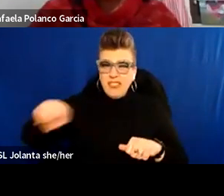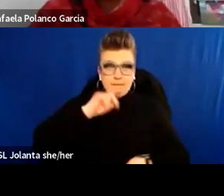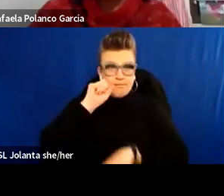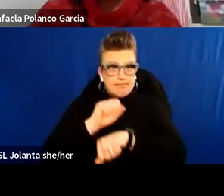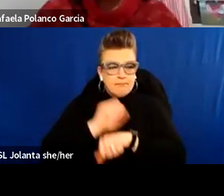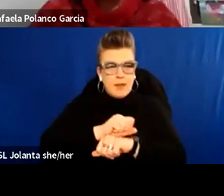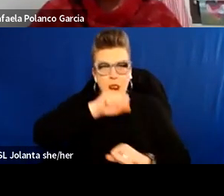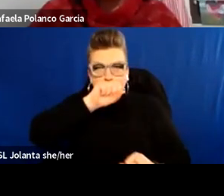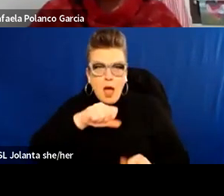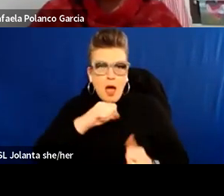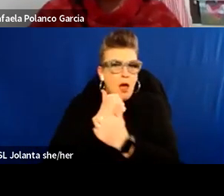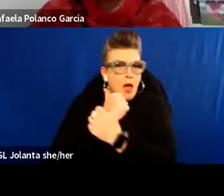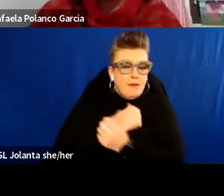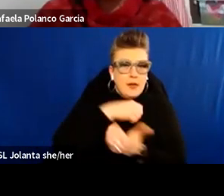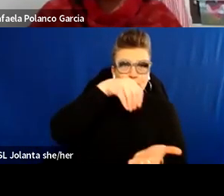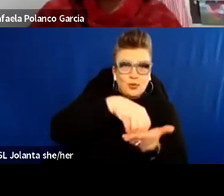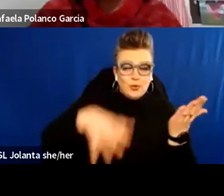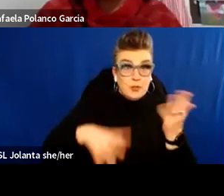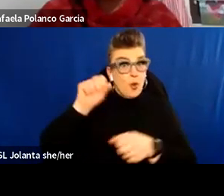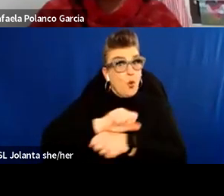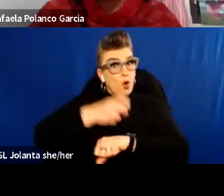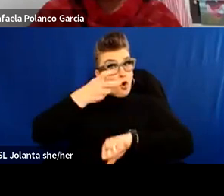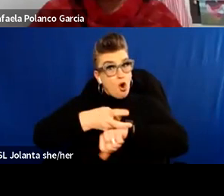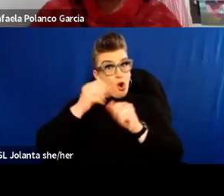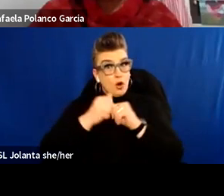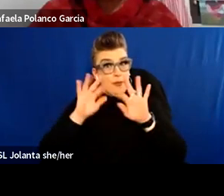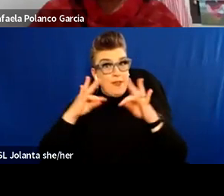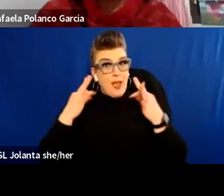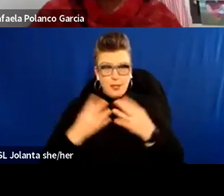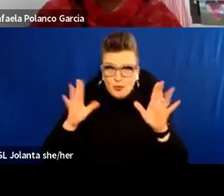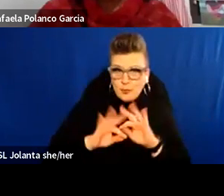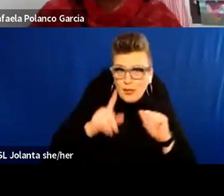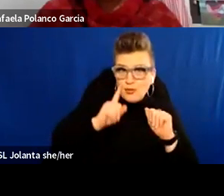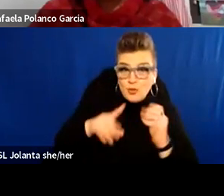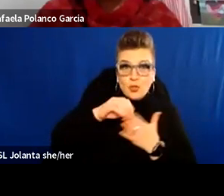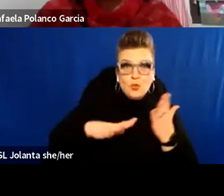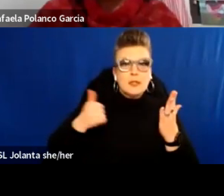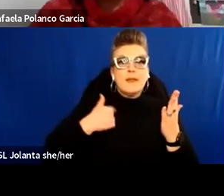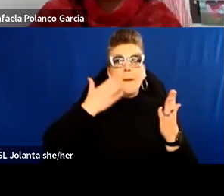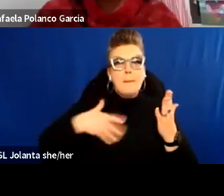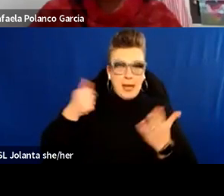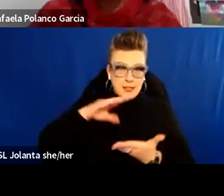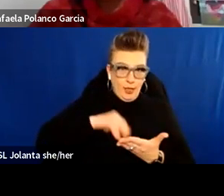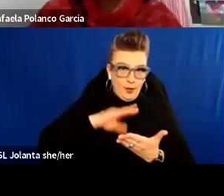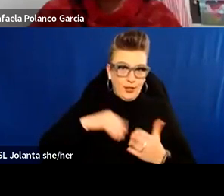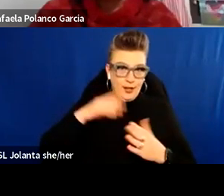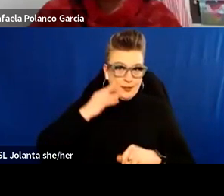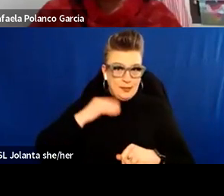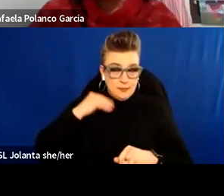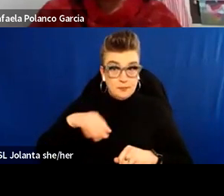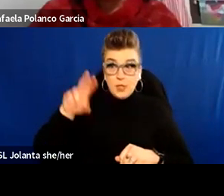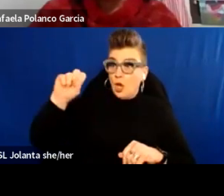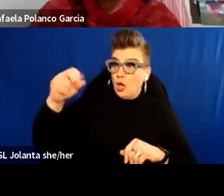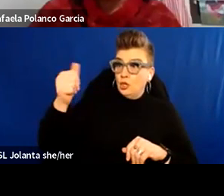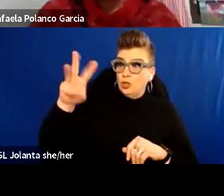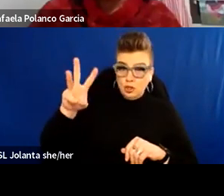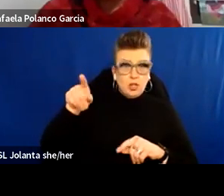families they work hard with families to ensure that students are having the best learning experience the shah has been a great